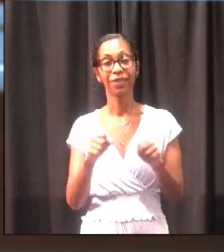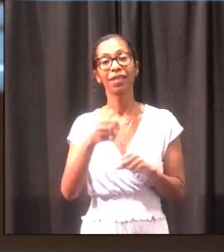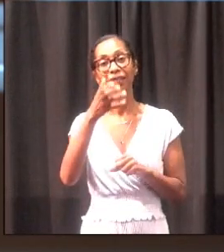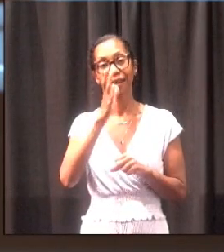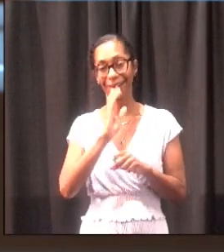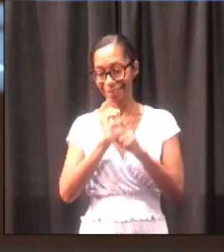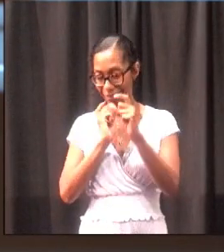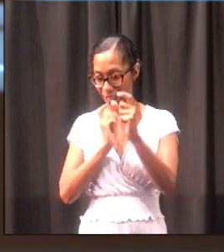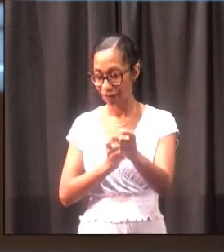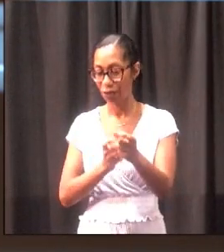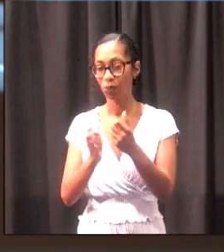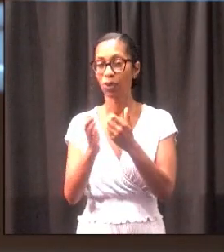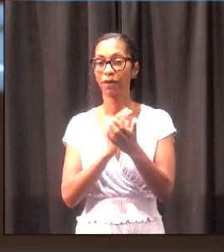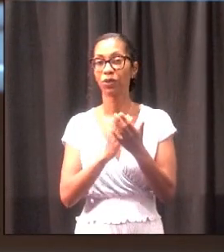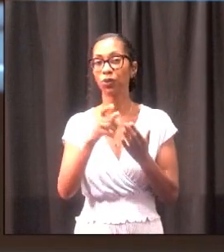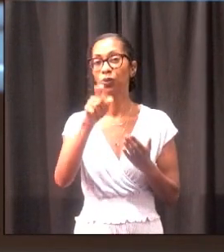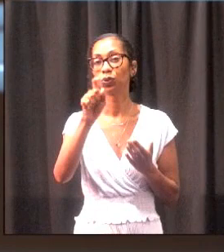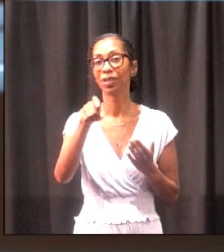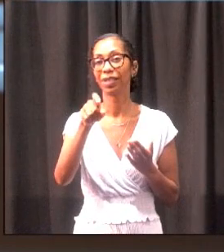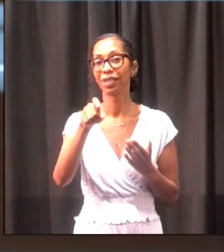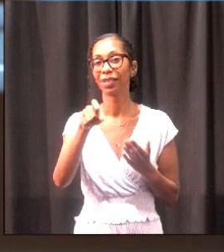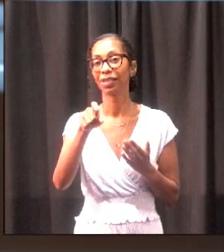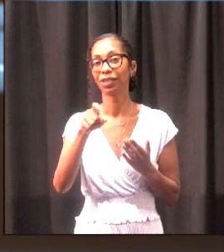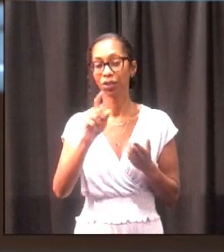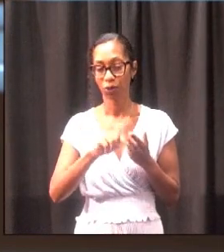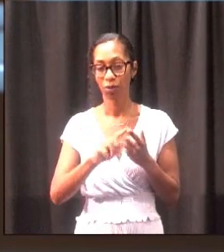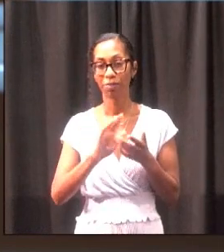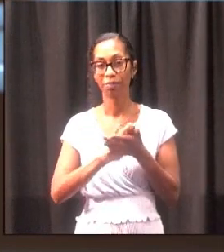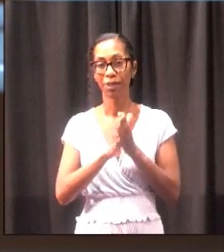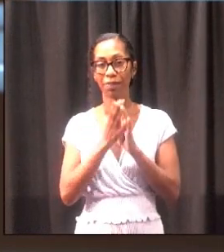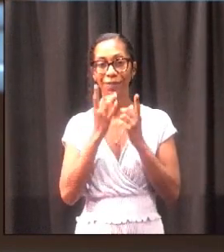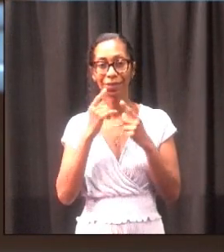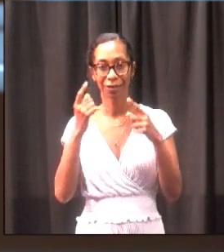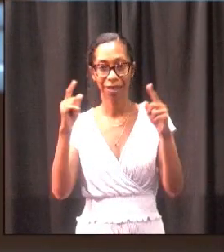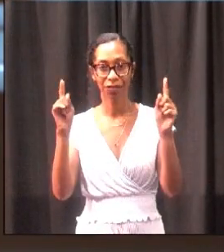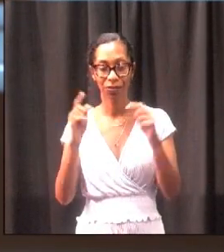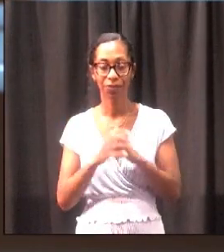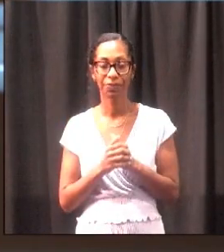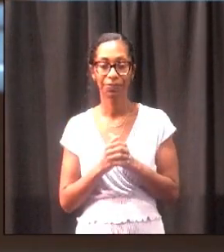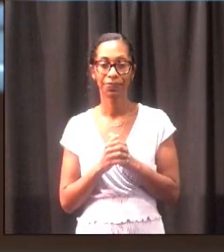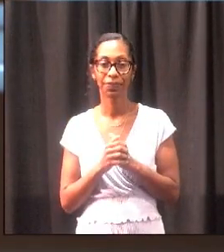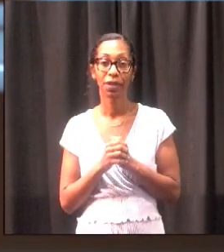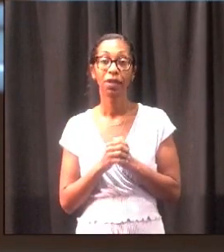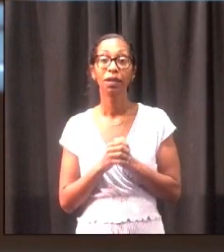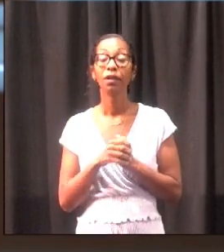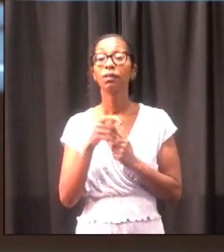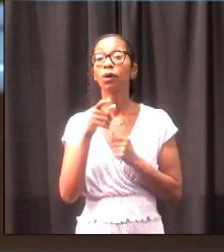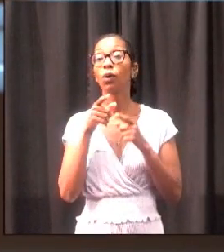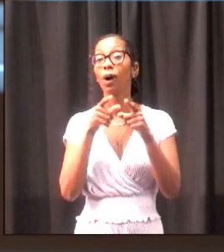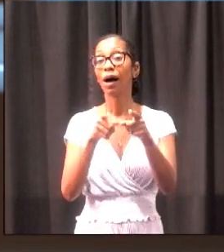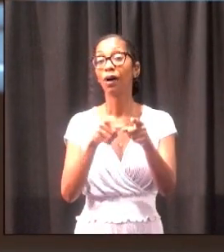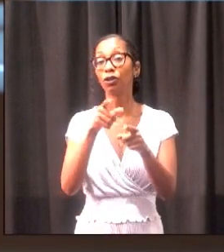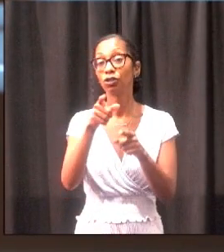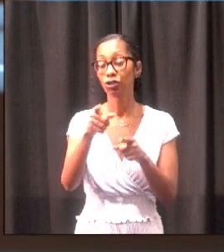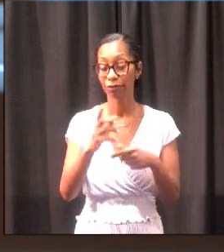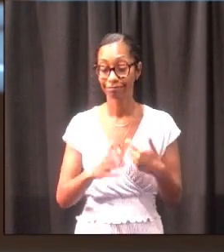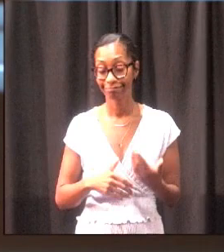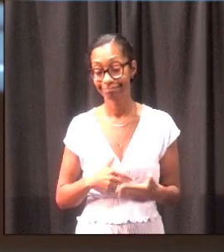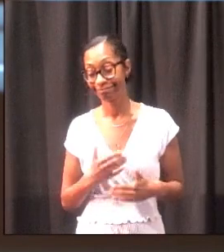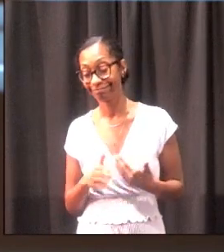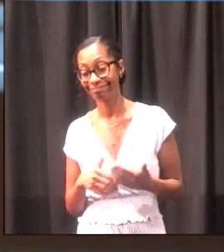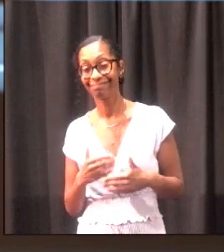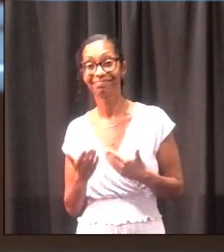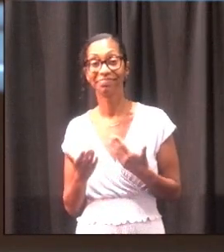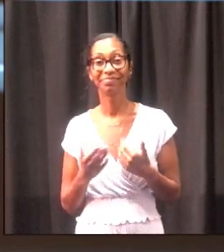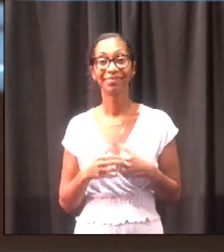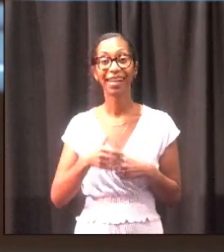to succeed in your walk as a believer. We need to understand that, listen now, that while you're operating in the gift